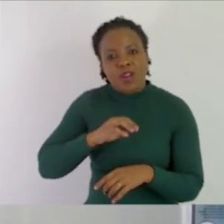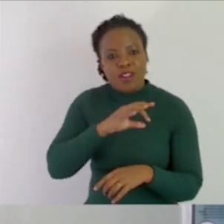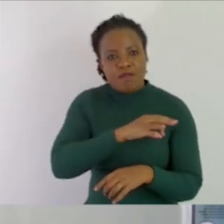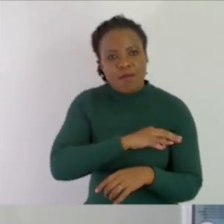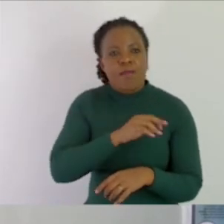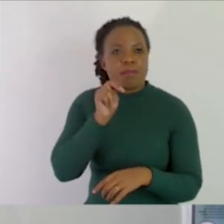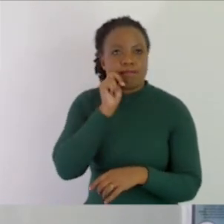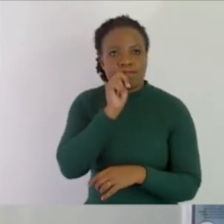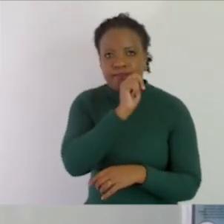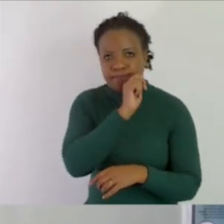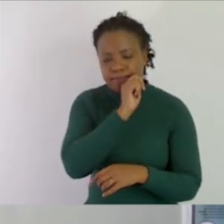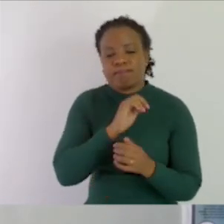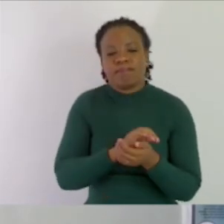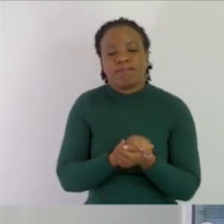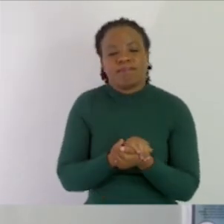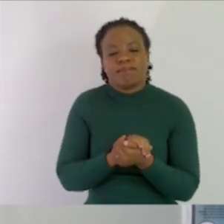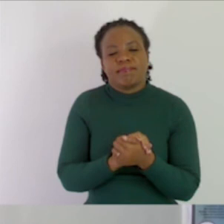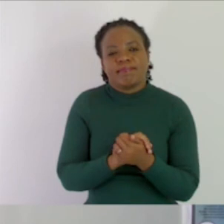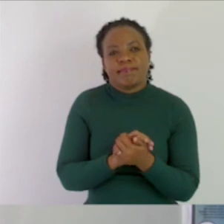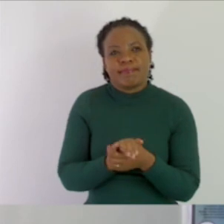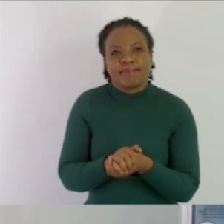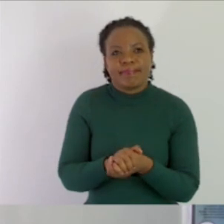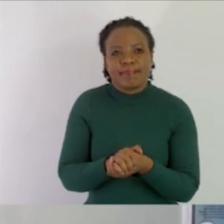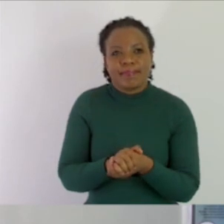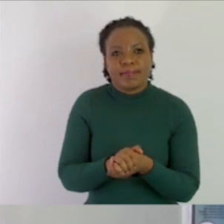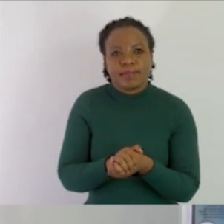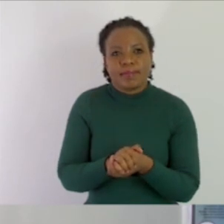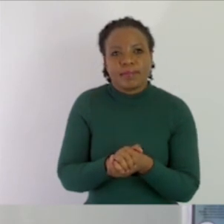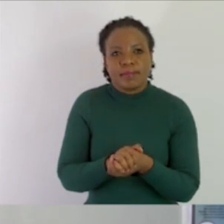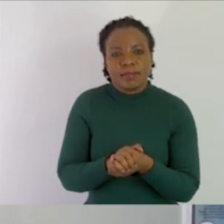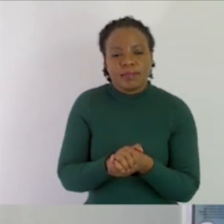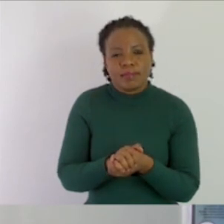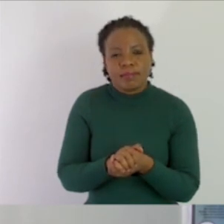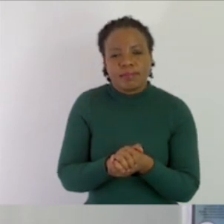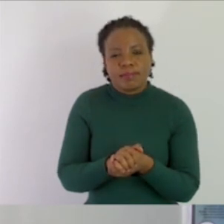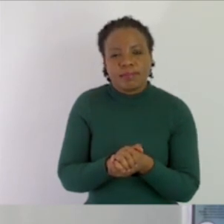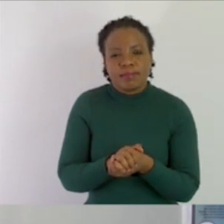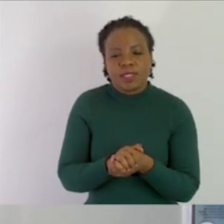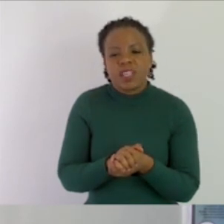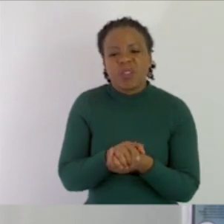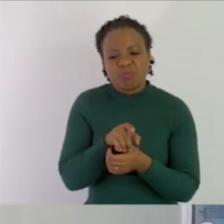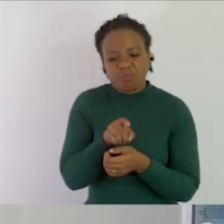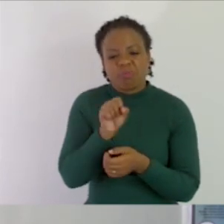You are also able to pick or to choose